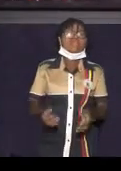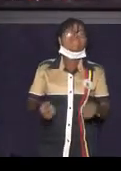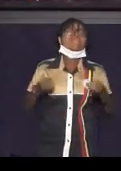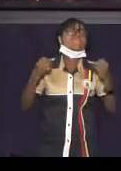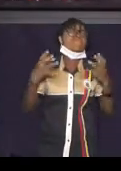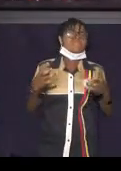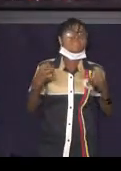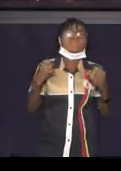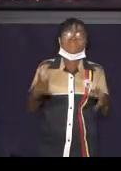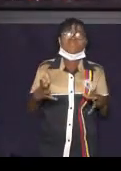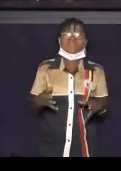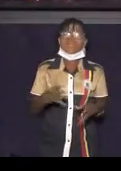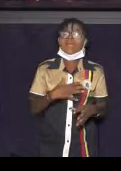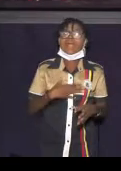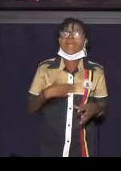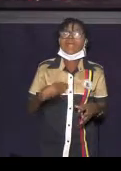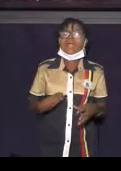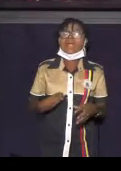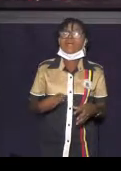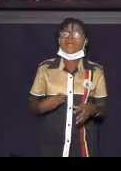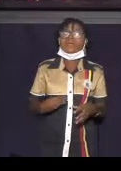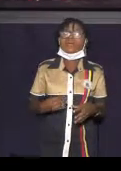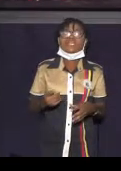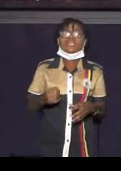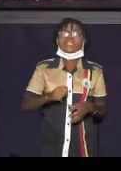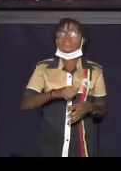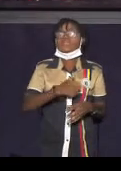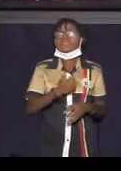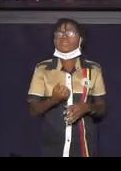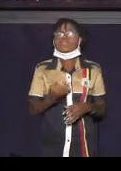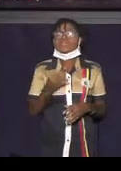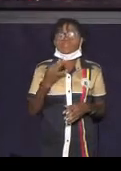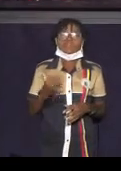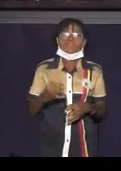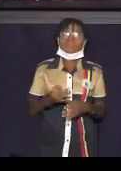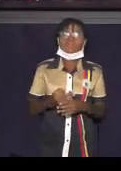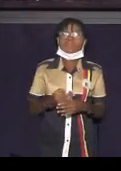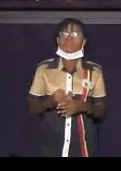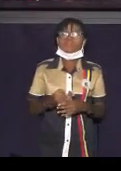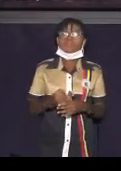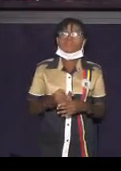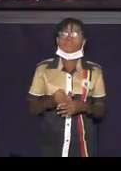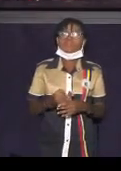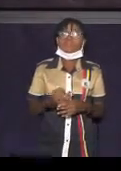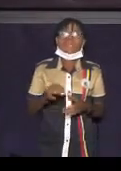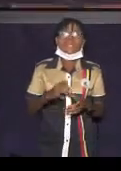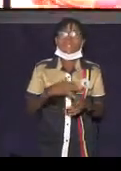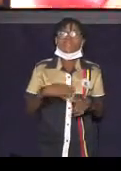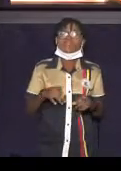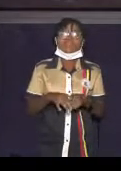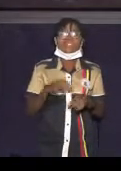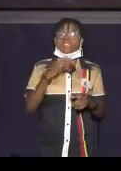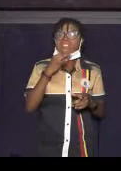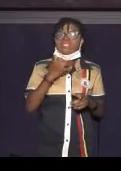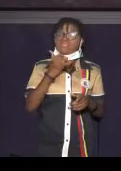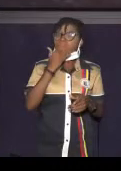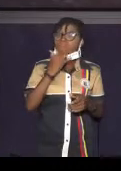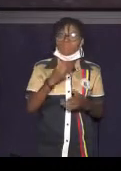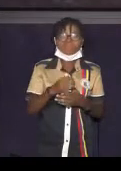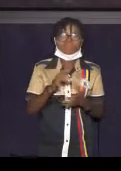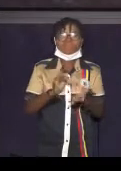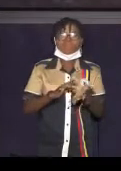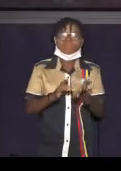the cola nut to perform the other side of the function it's meant to perform. So it's an abused